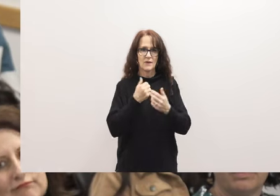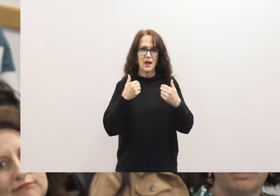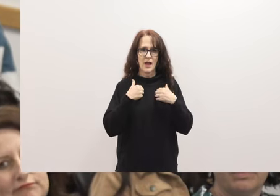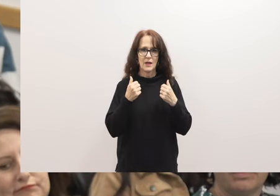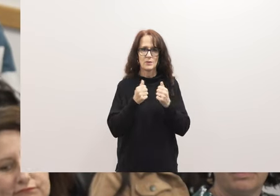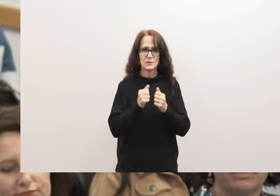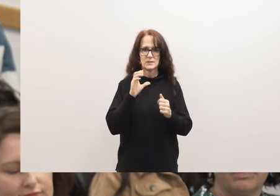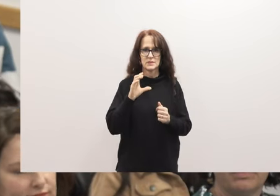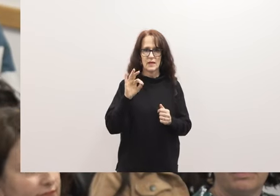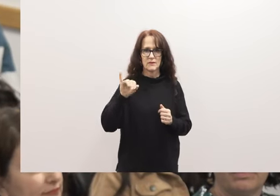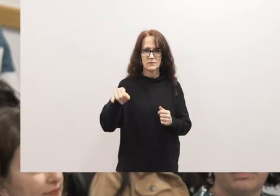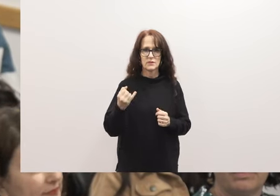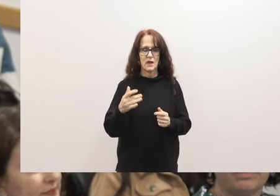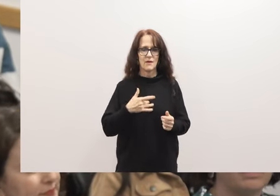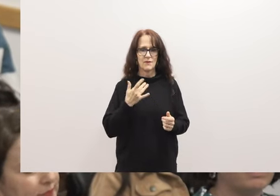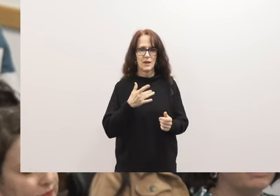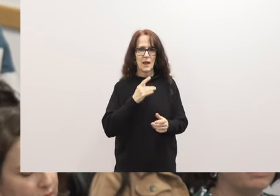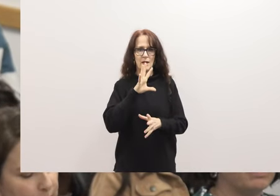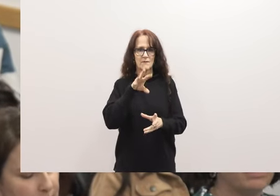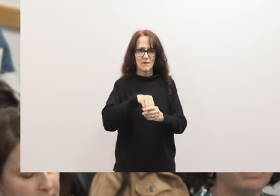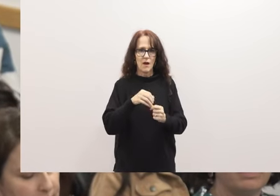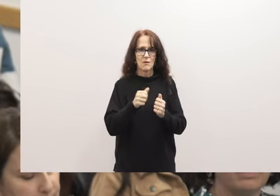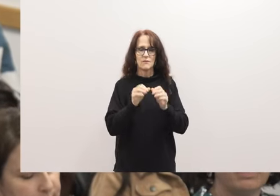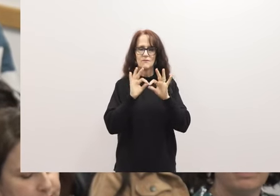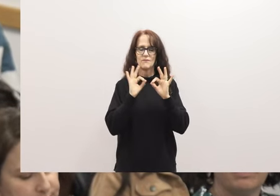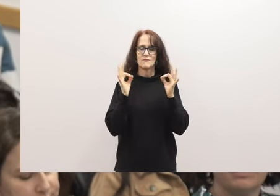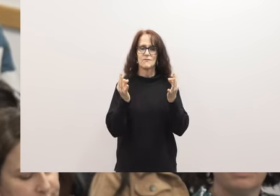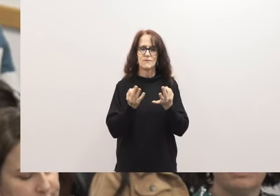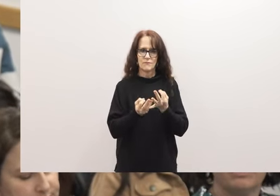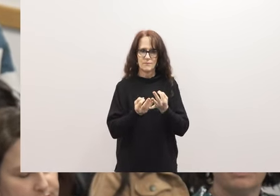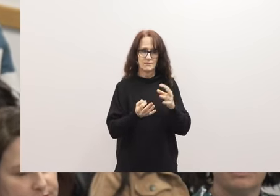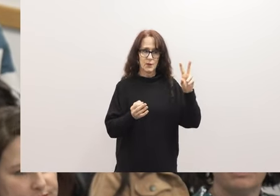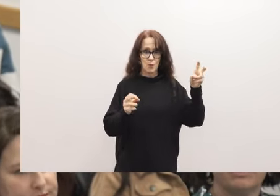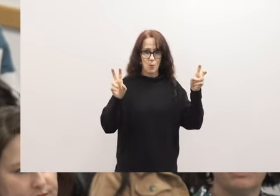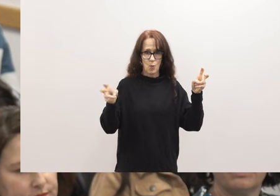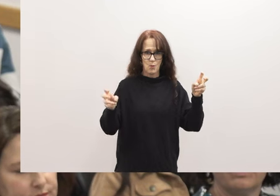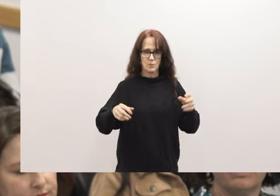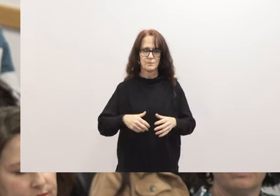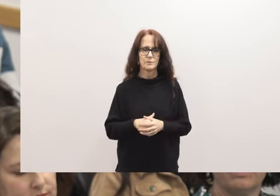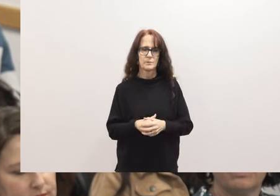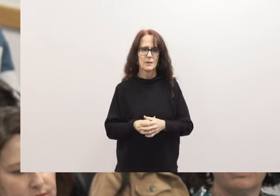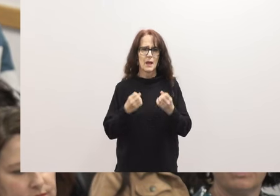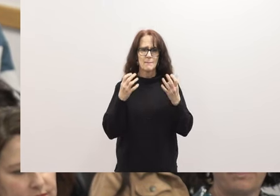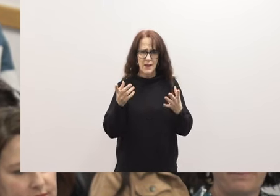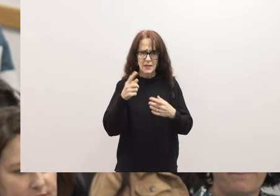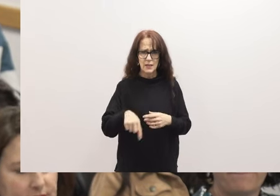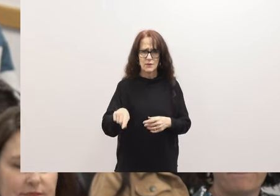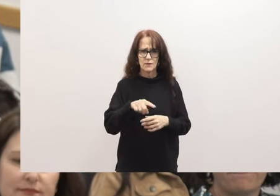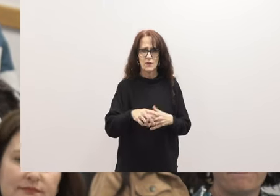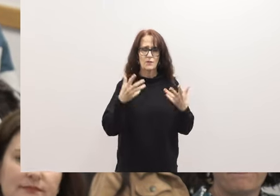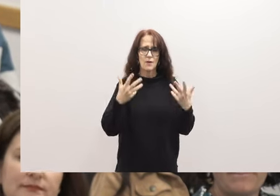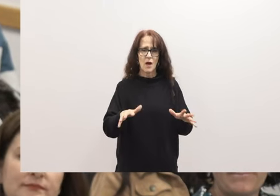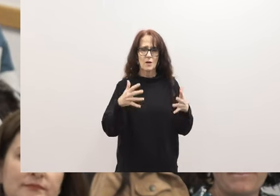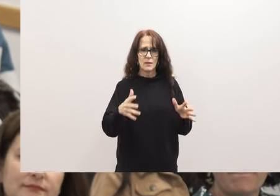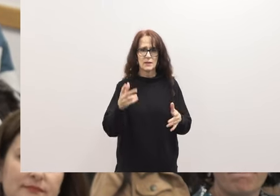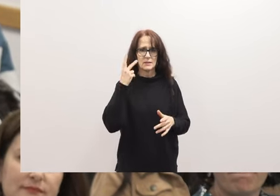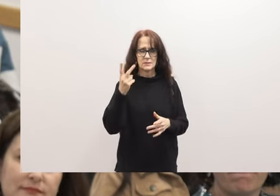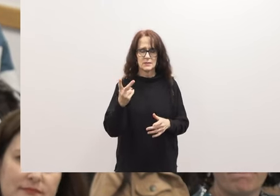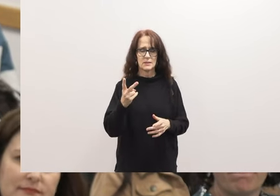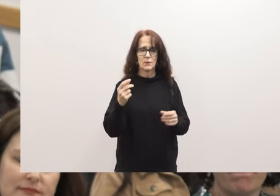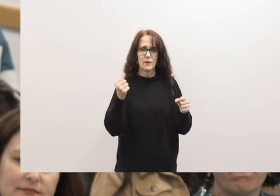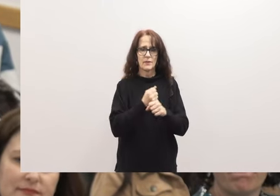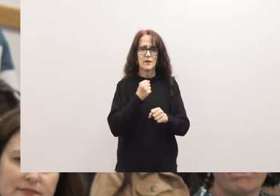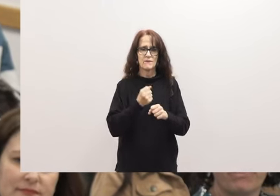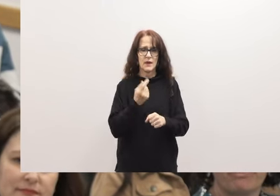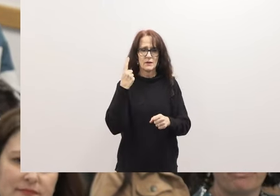CFJ. I feel like I'm in a family, end quote. And as many of you have already seen, what CFJ is really fighting for